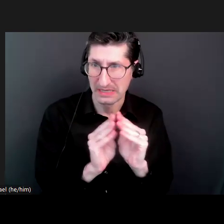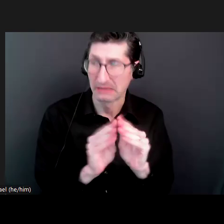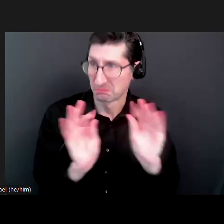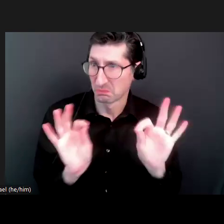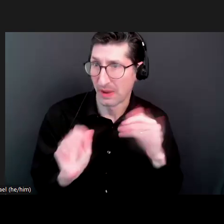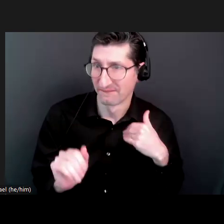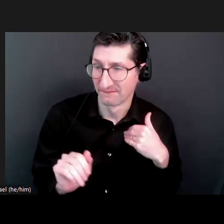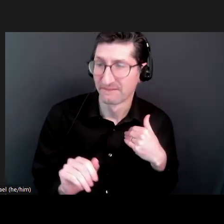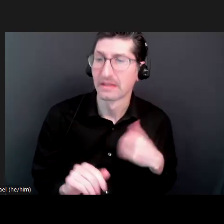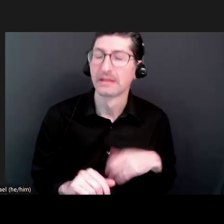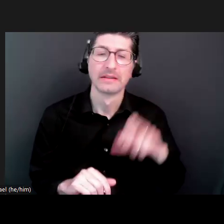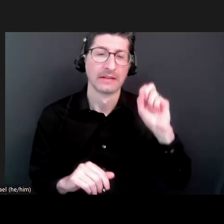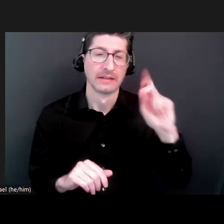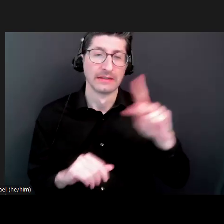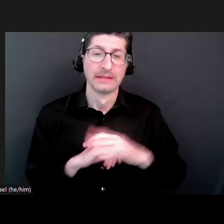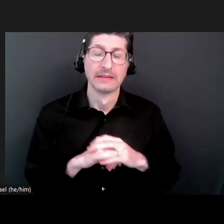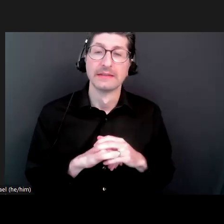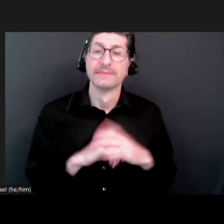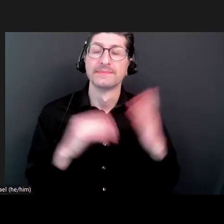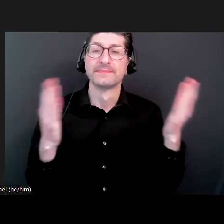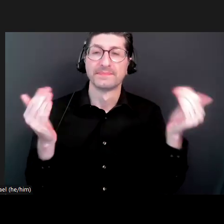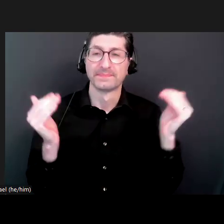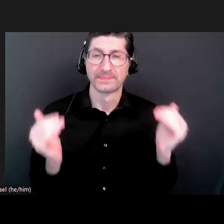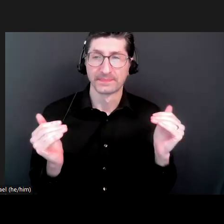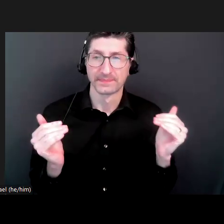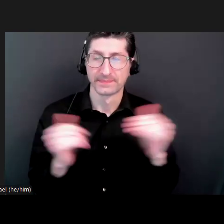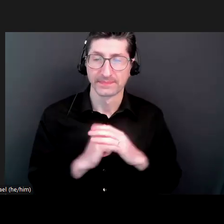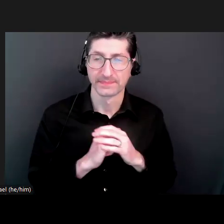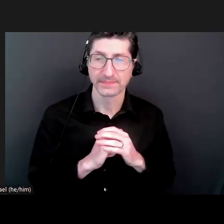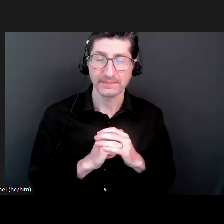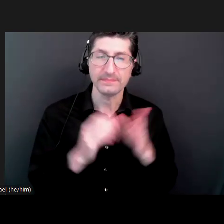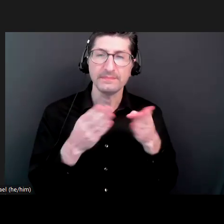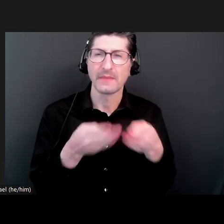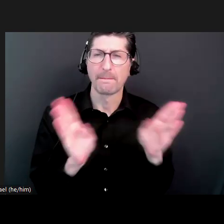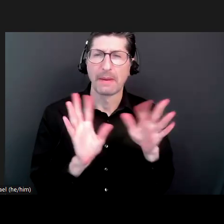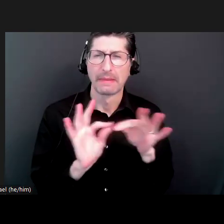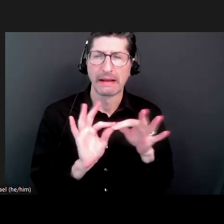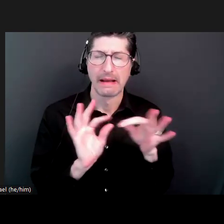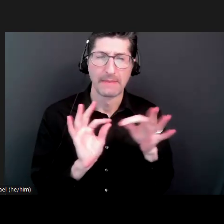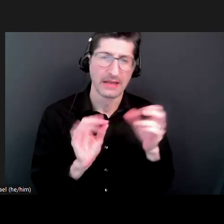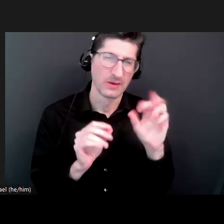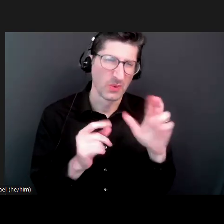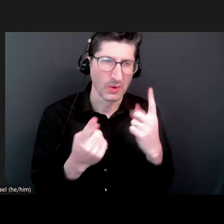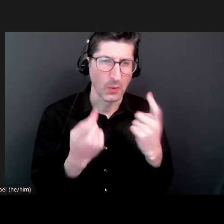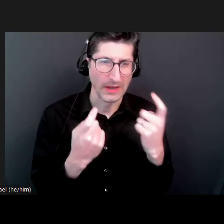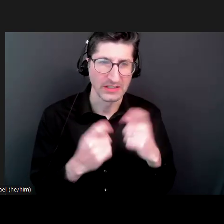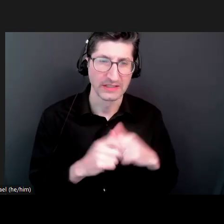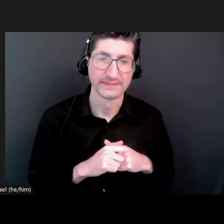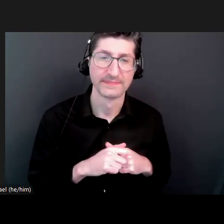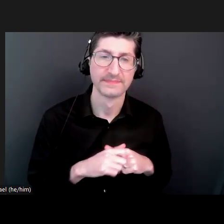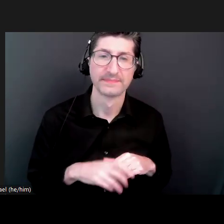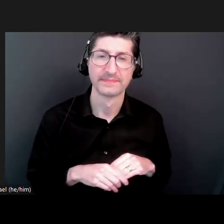Great. So now we are moving to the public comment or question. And